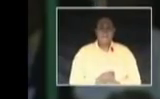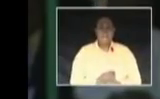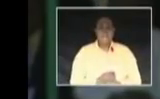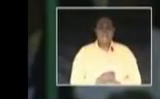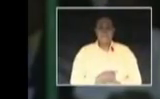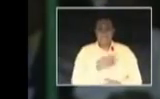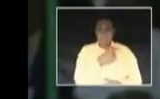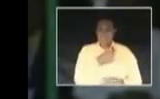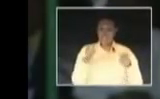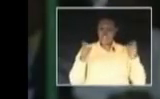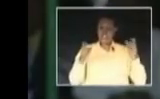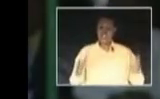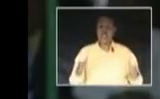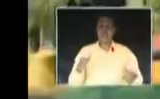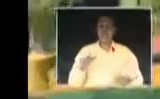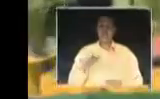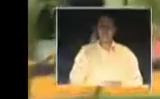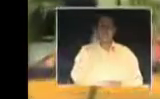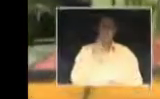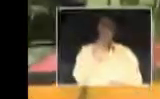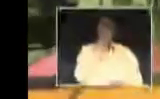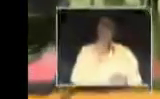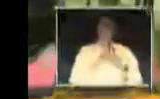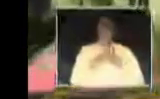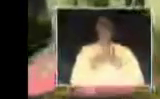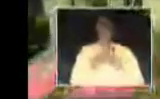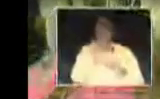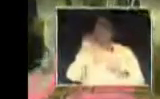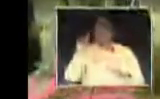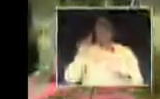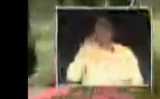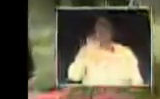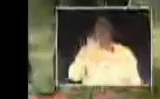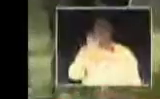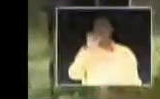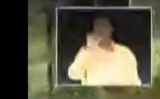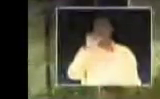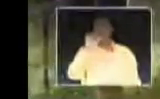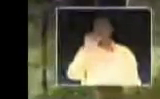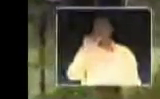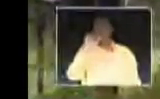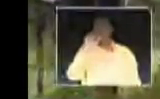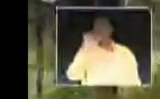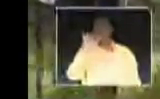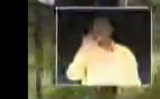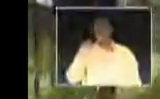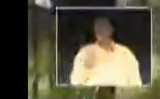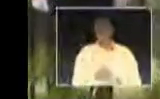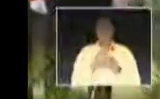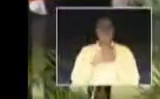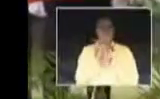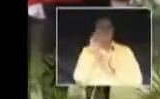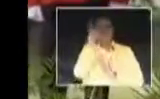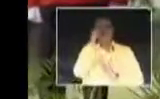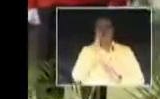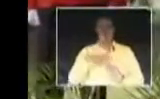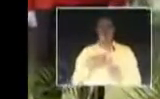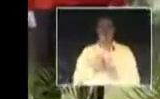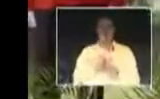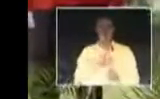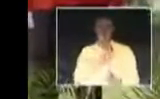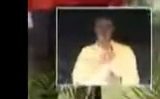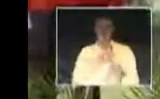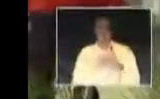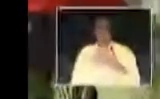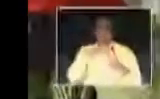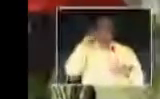This is the chairman of Restaurants of Jamaica Limited, Mrs. Lorna Myers. She became the first woman to be inducted into the